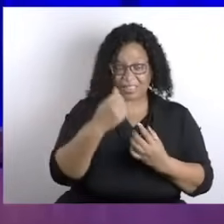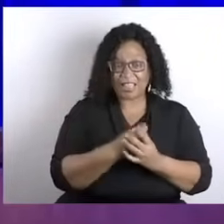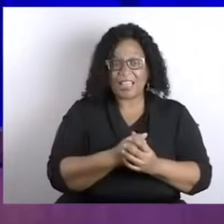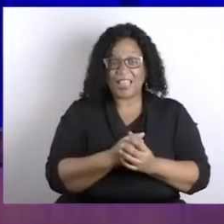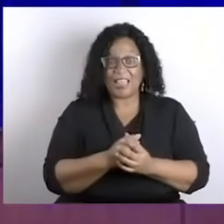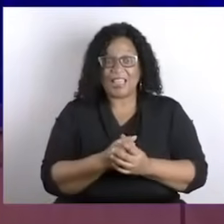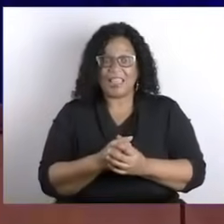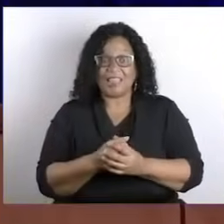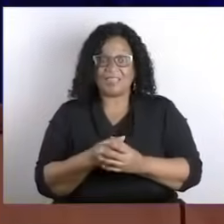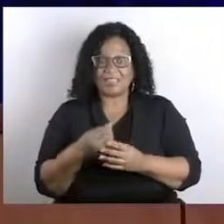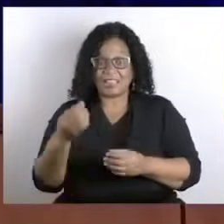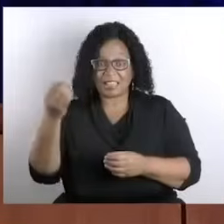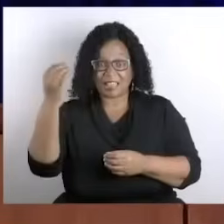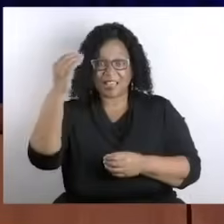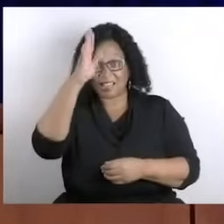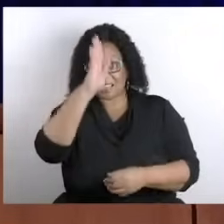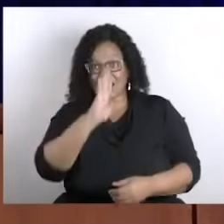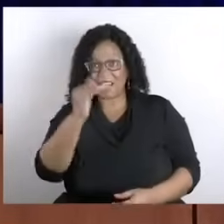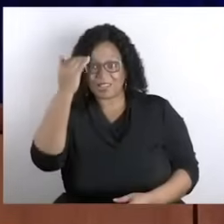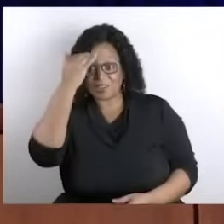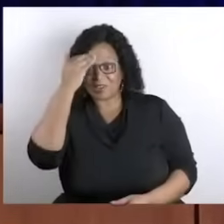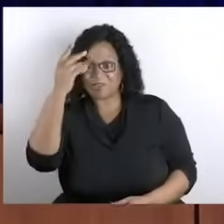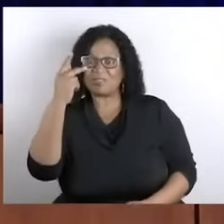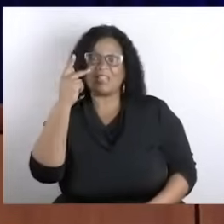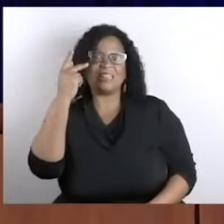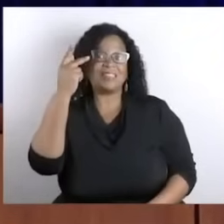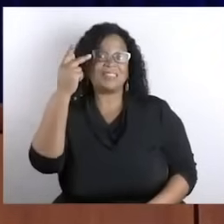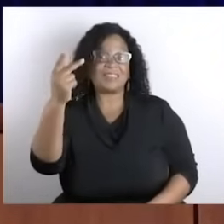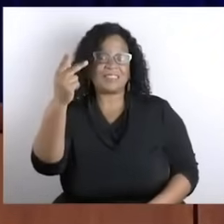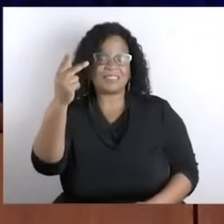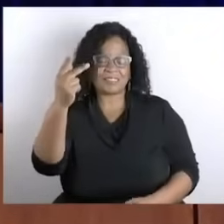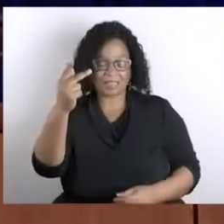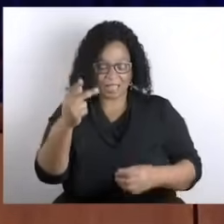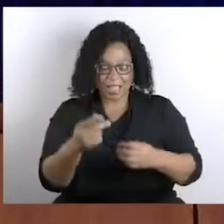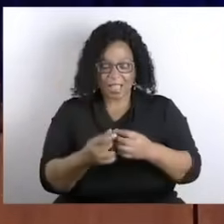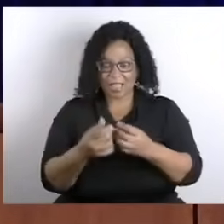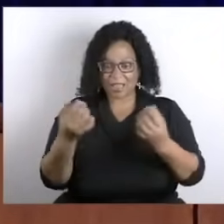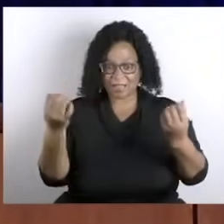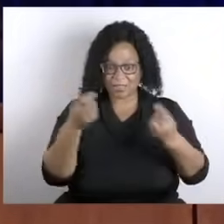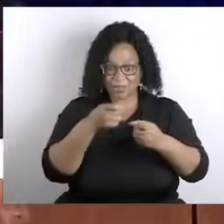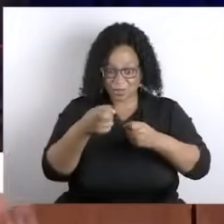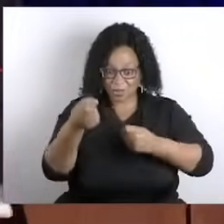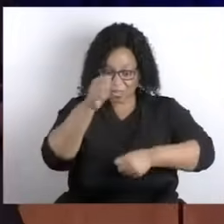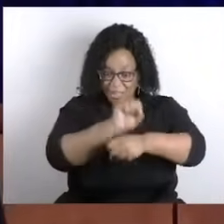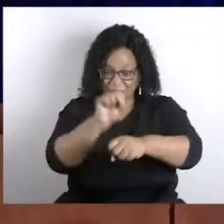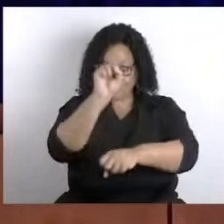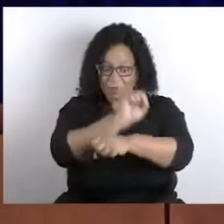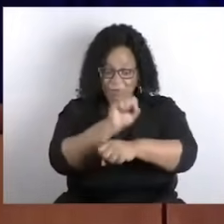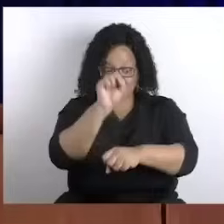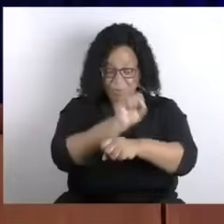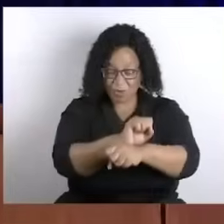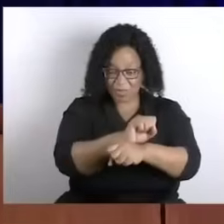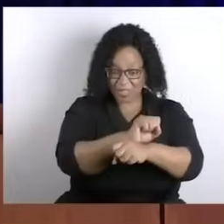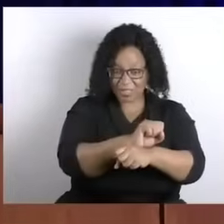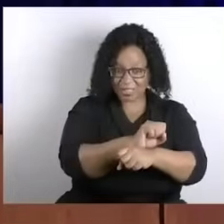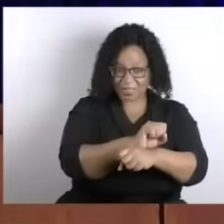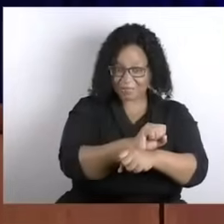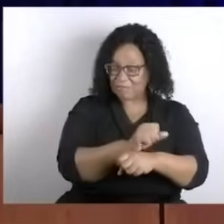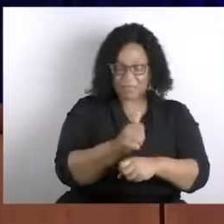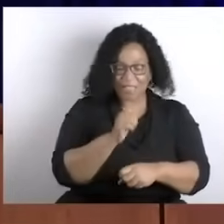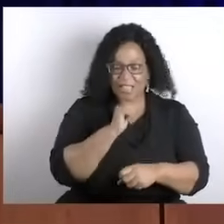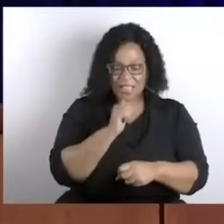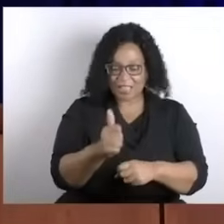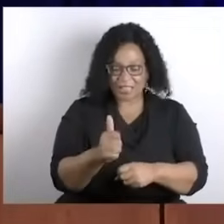the masterpiece in his head, even while he's still working on it. That he doesn't wait